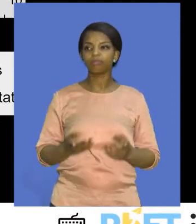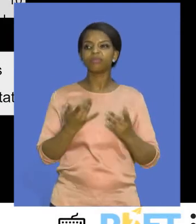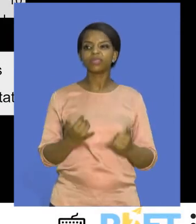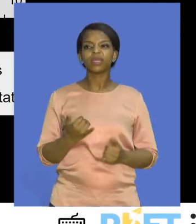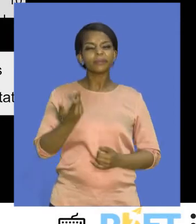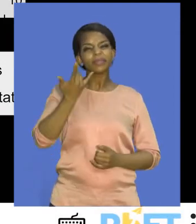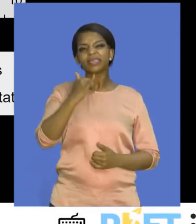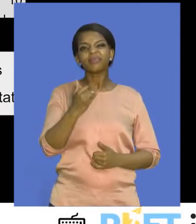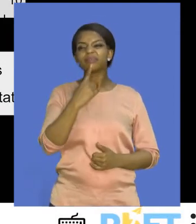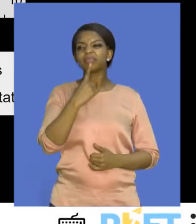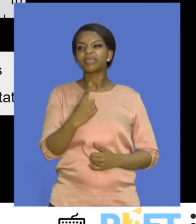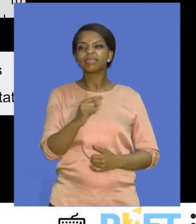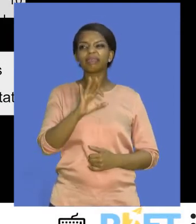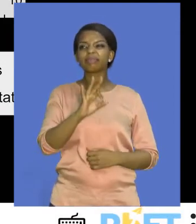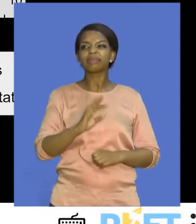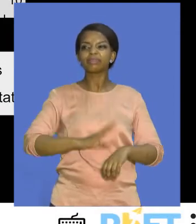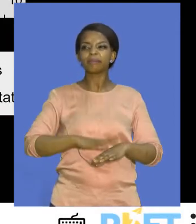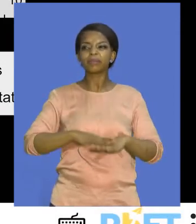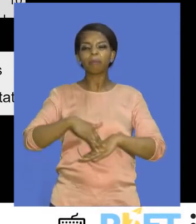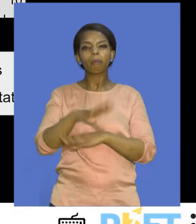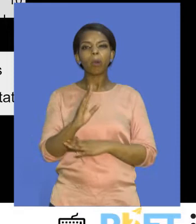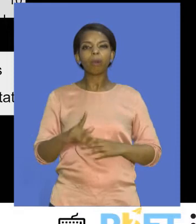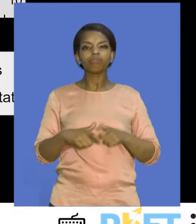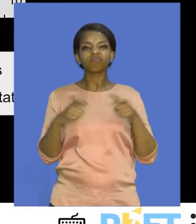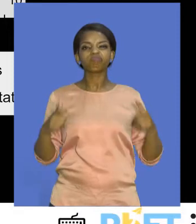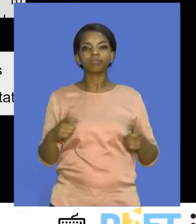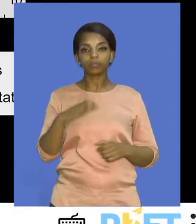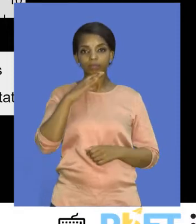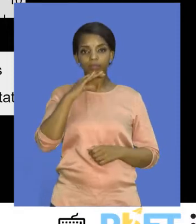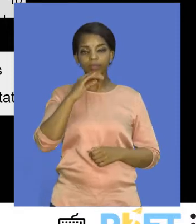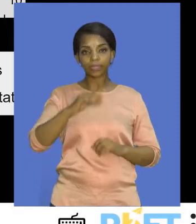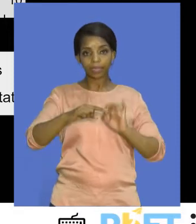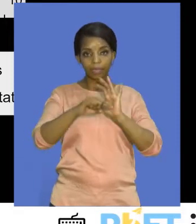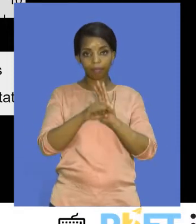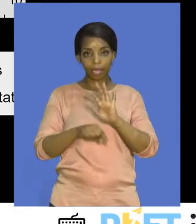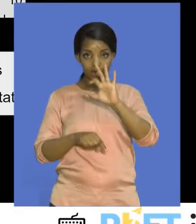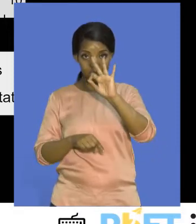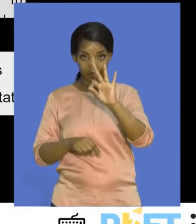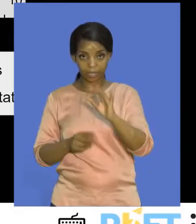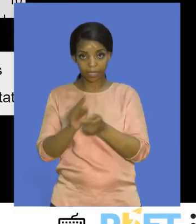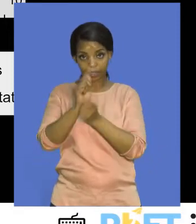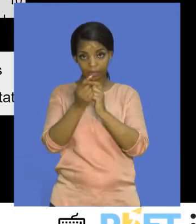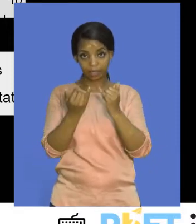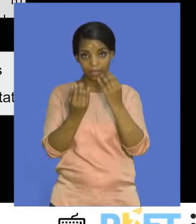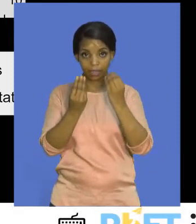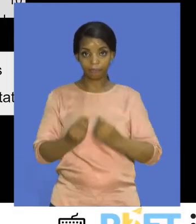it means it's going to be -3. So if we make it -3, you can see immediately it's